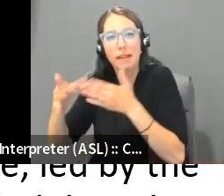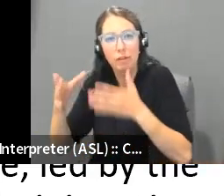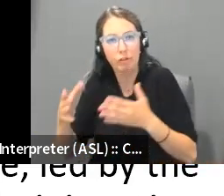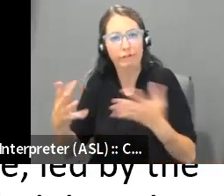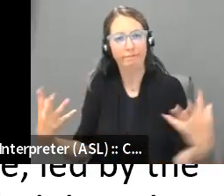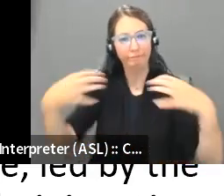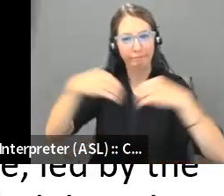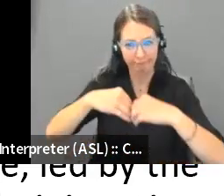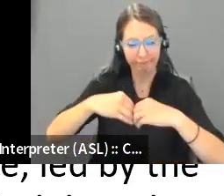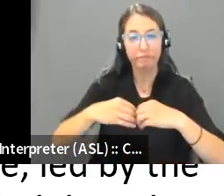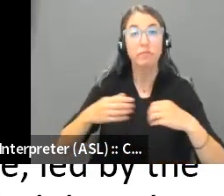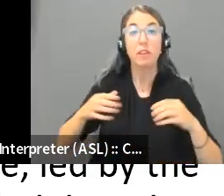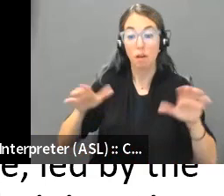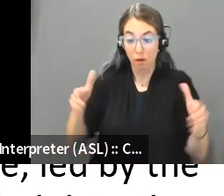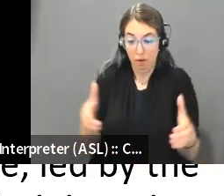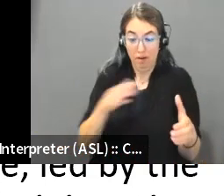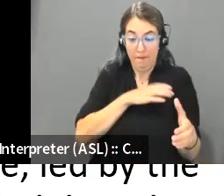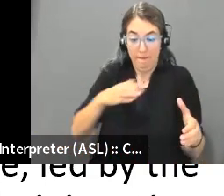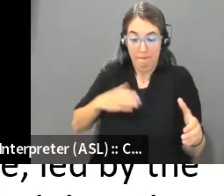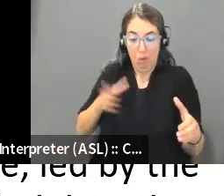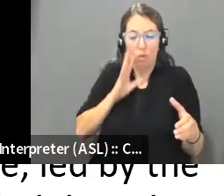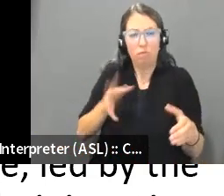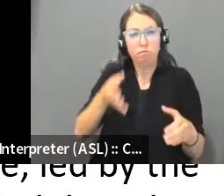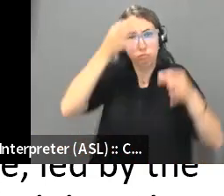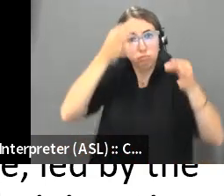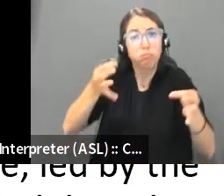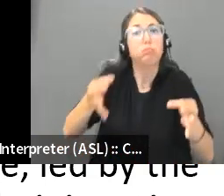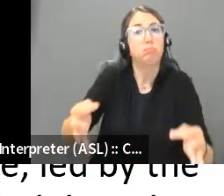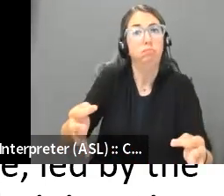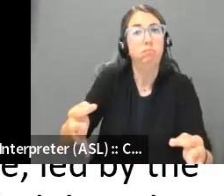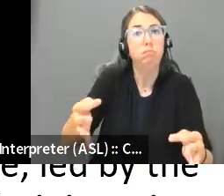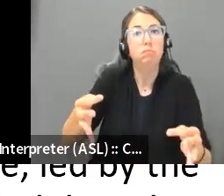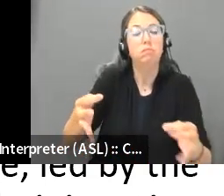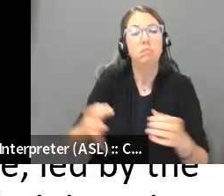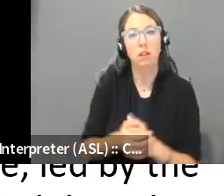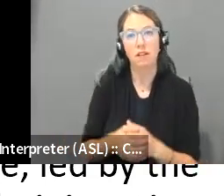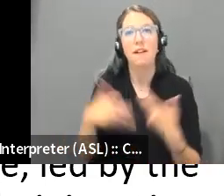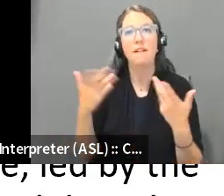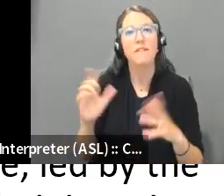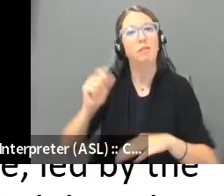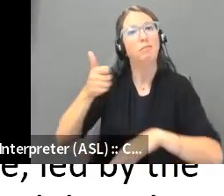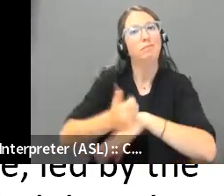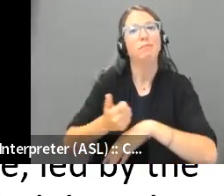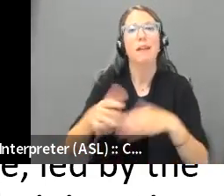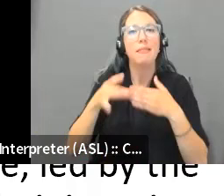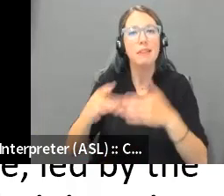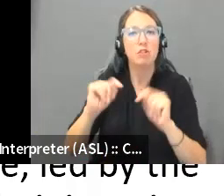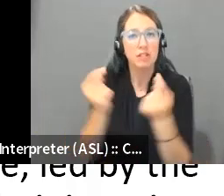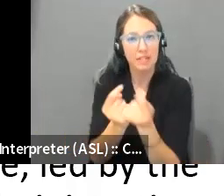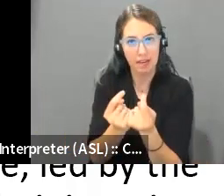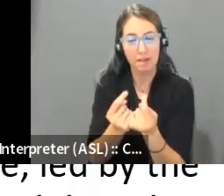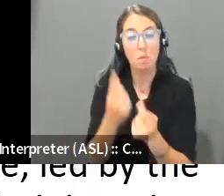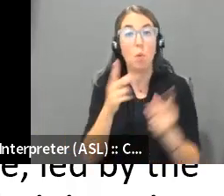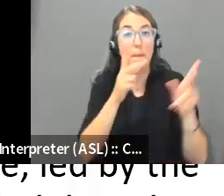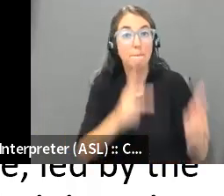the decision-making body. And we've already appointed a leadership team with co-chairs, one of whom is a leader in healthcare,